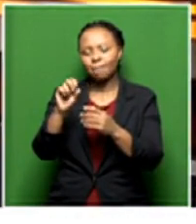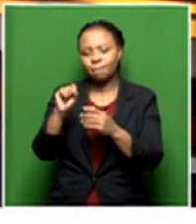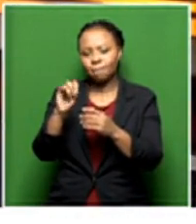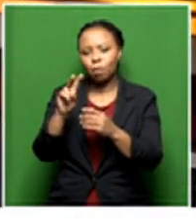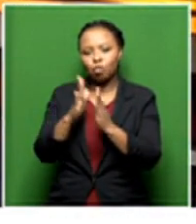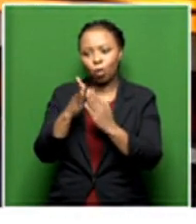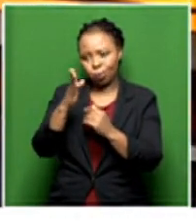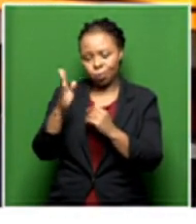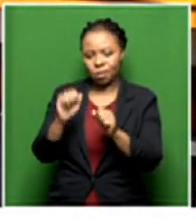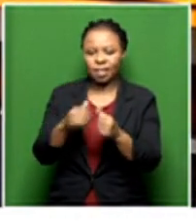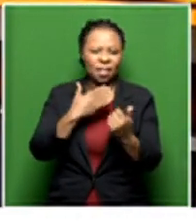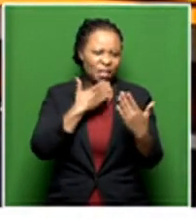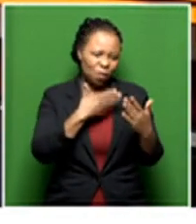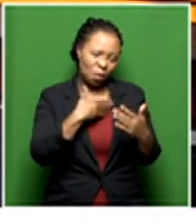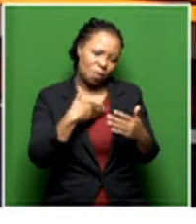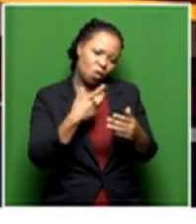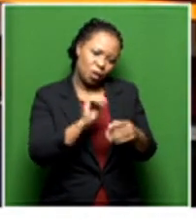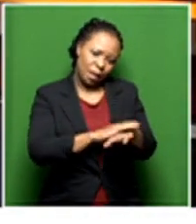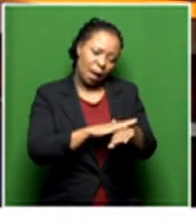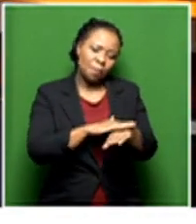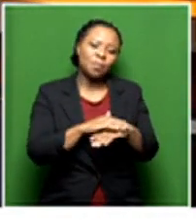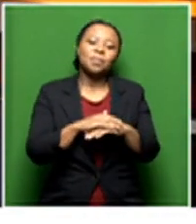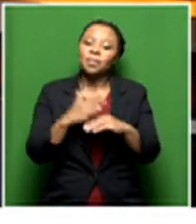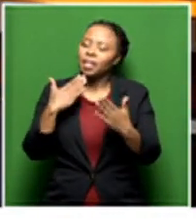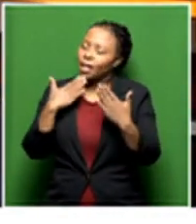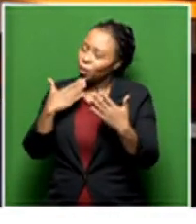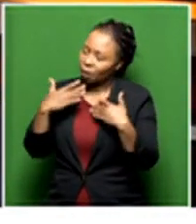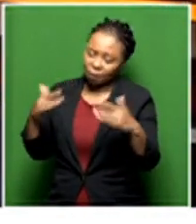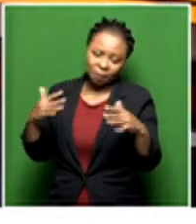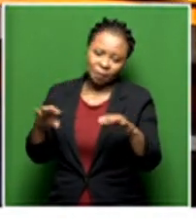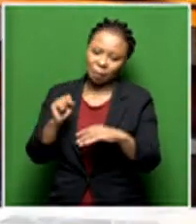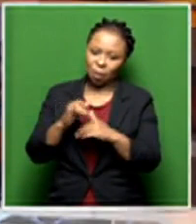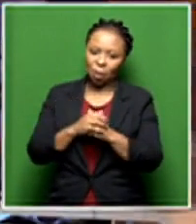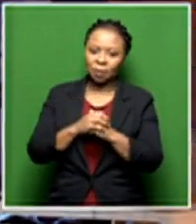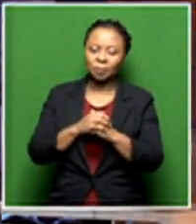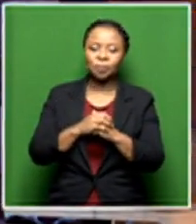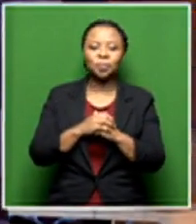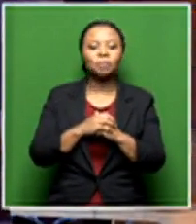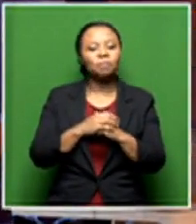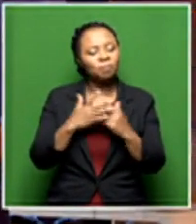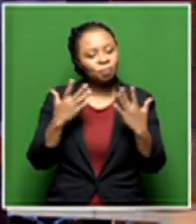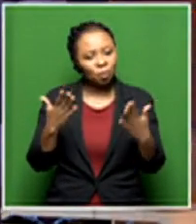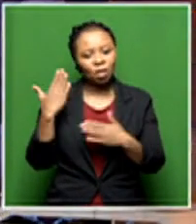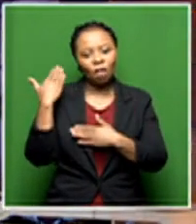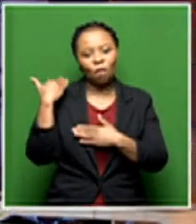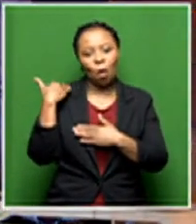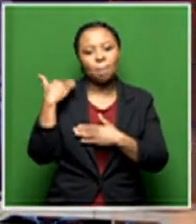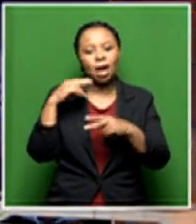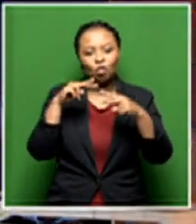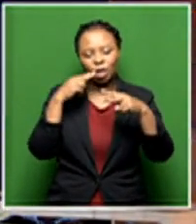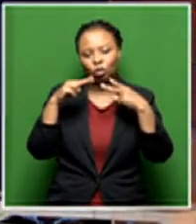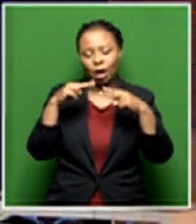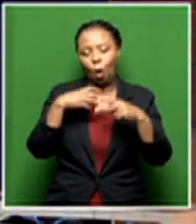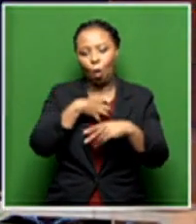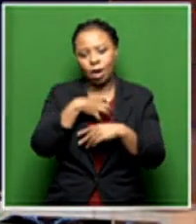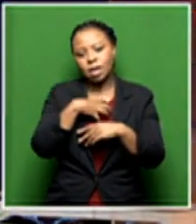lovely chatting to you. Thank you so much for your time. Thank you so much. All right, that was former restaurateur, publisher